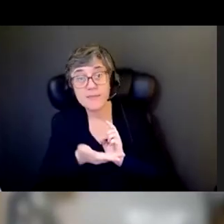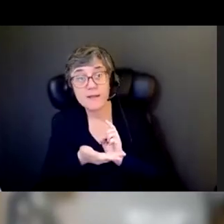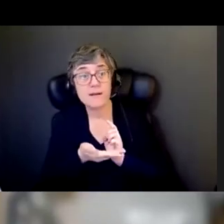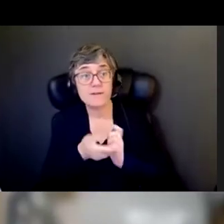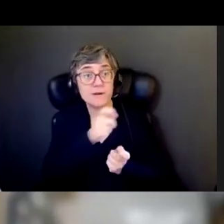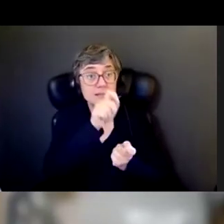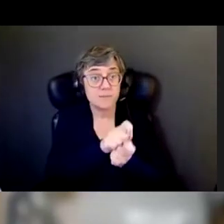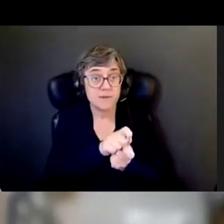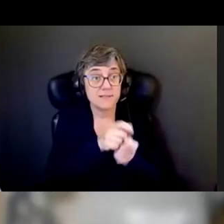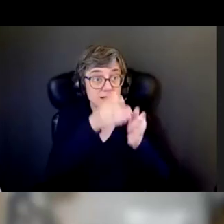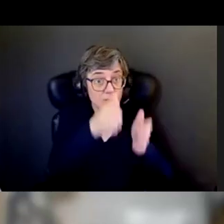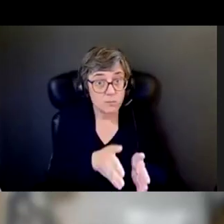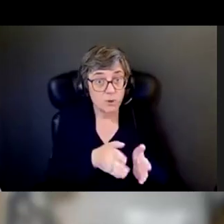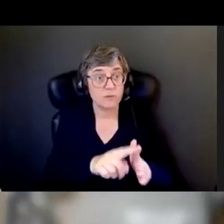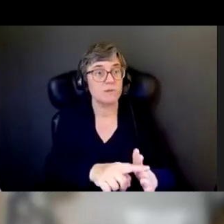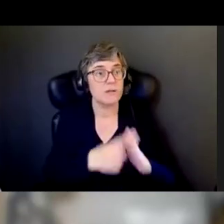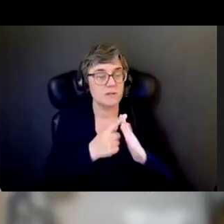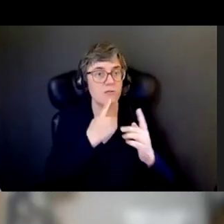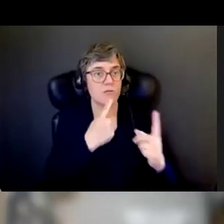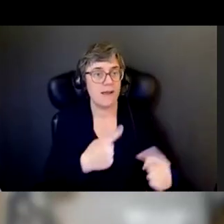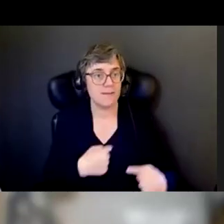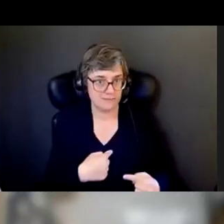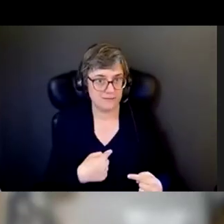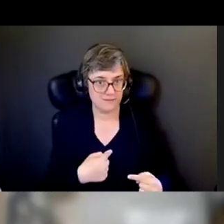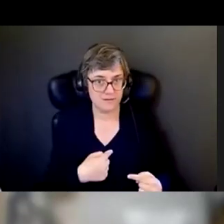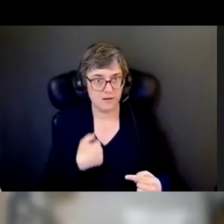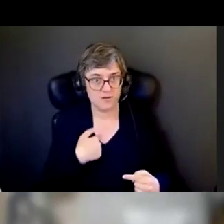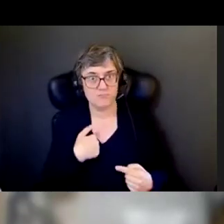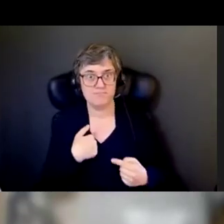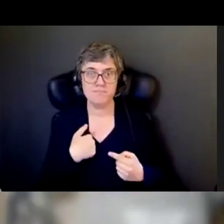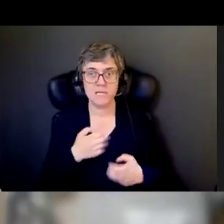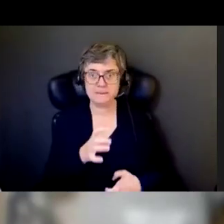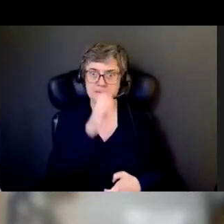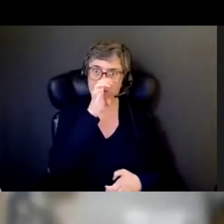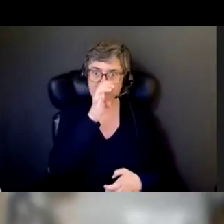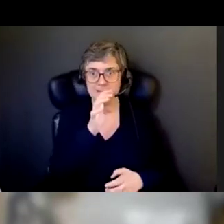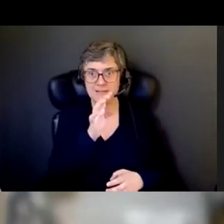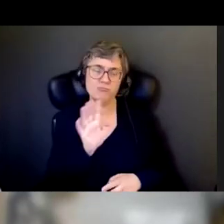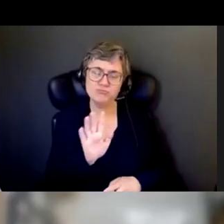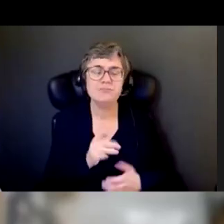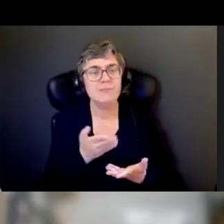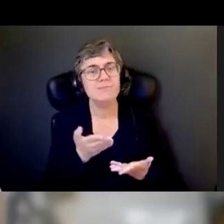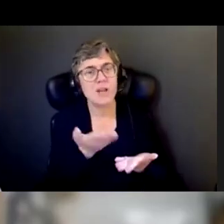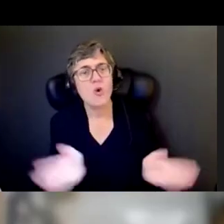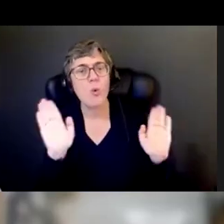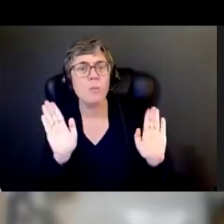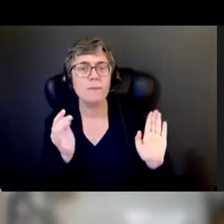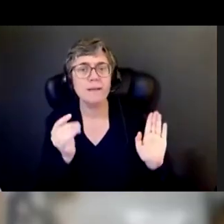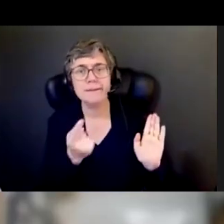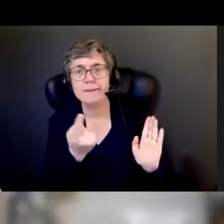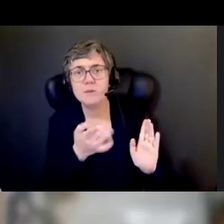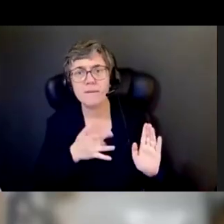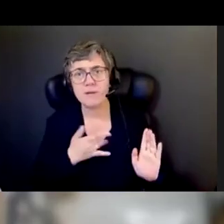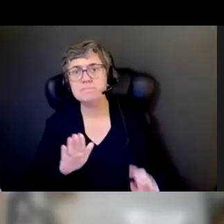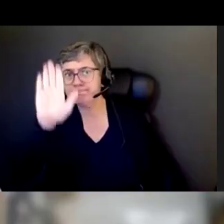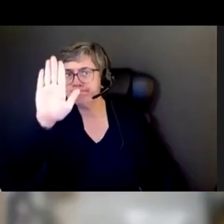each question. And then, I'm not too rigid. I can open it. So if anybody feels like they would have something to add, feel free to